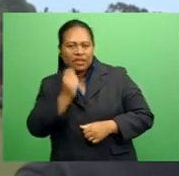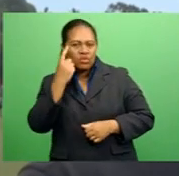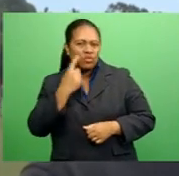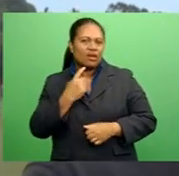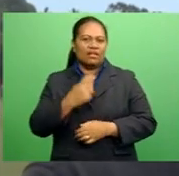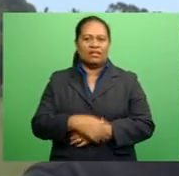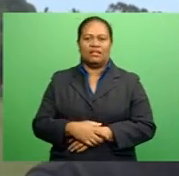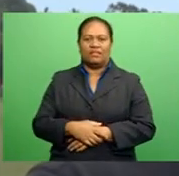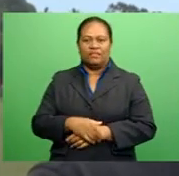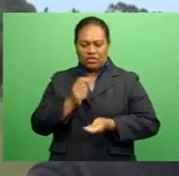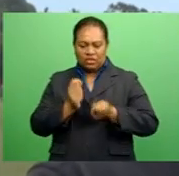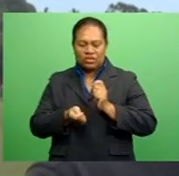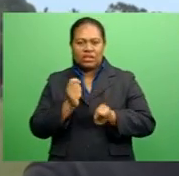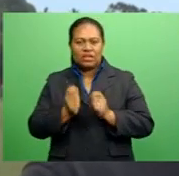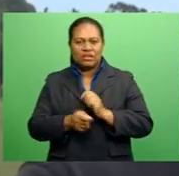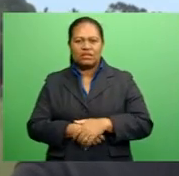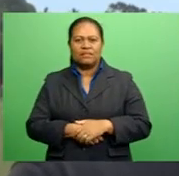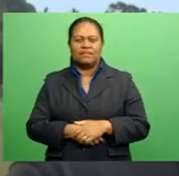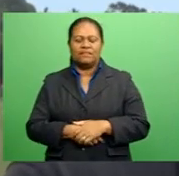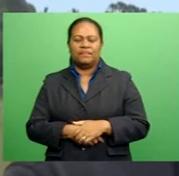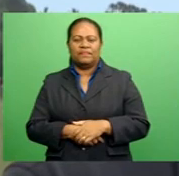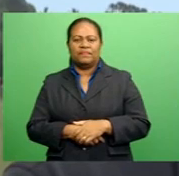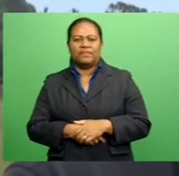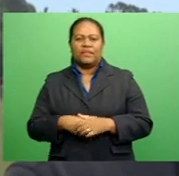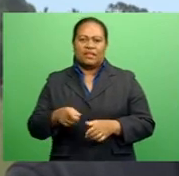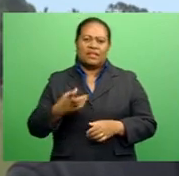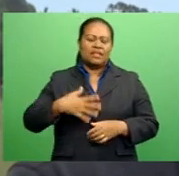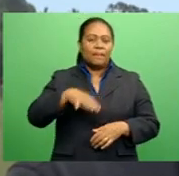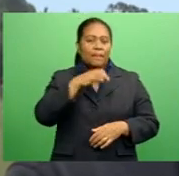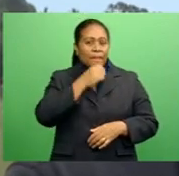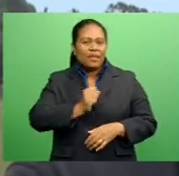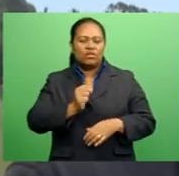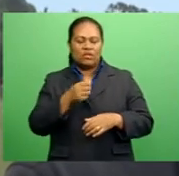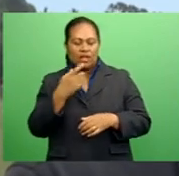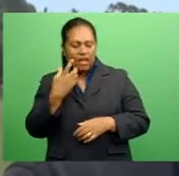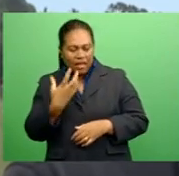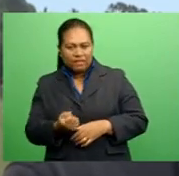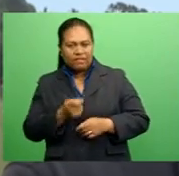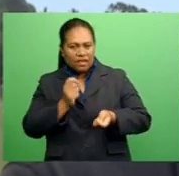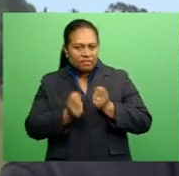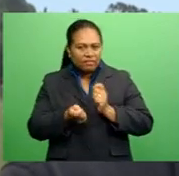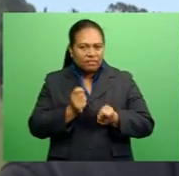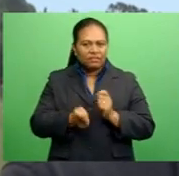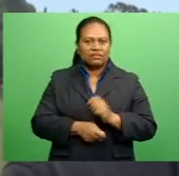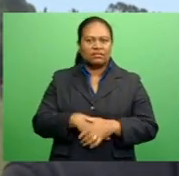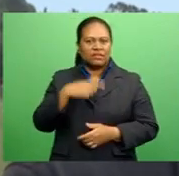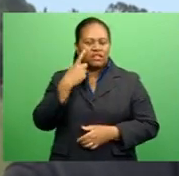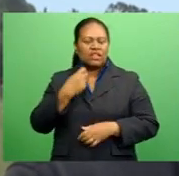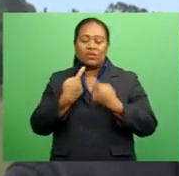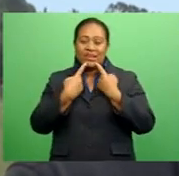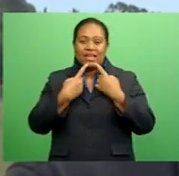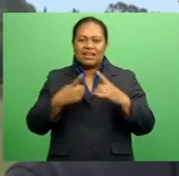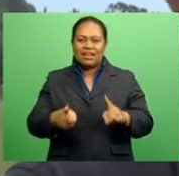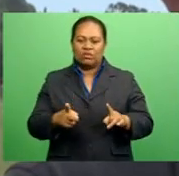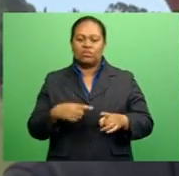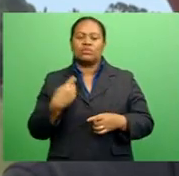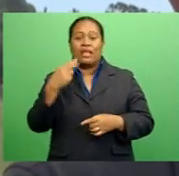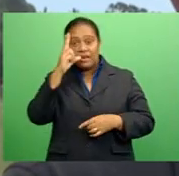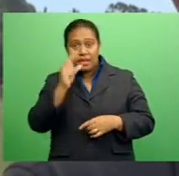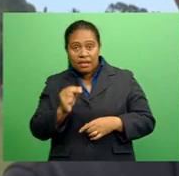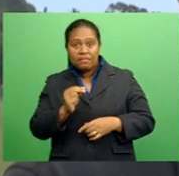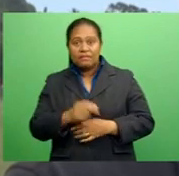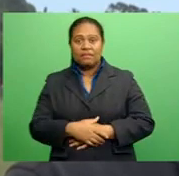for trials after the finals of the Easter Games. Then the men will have their trials. Then a squad will be announced to prepare for